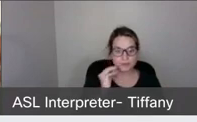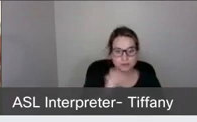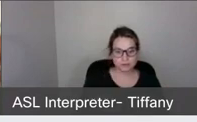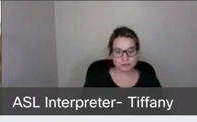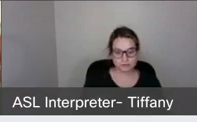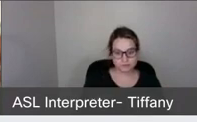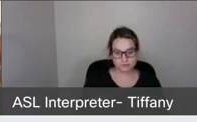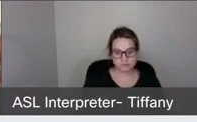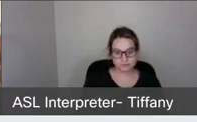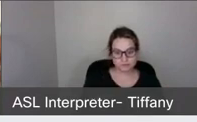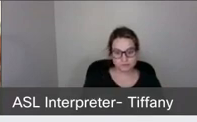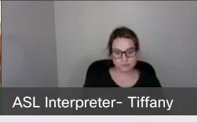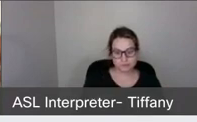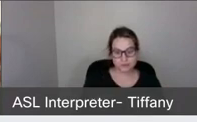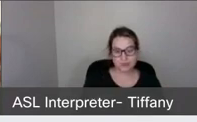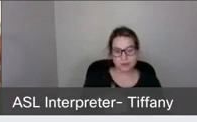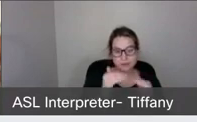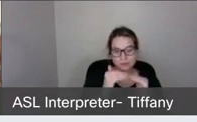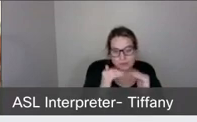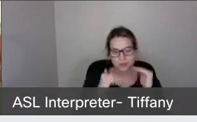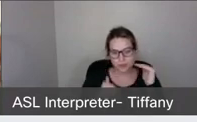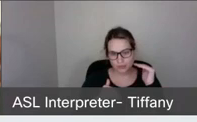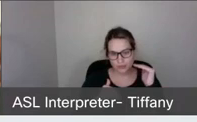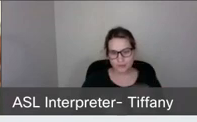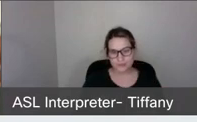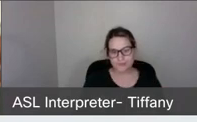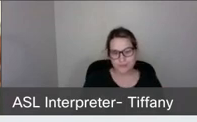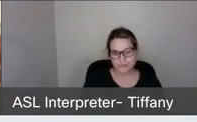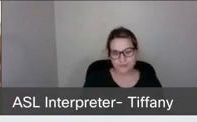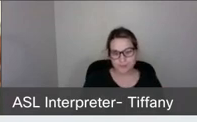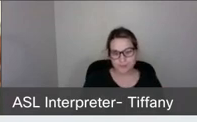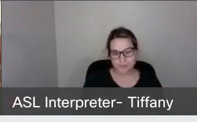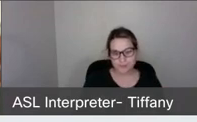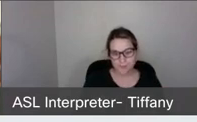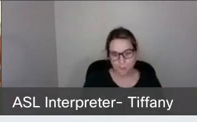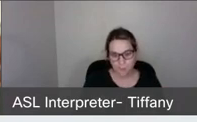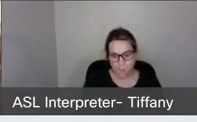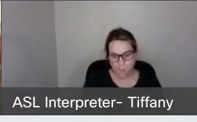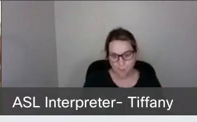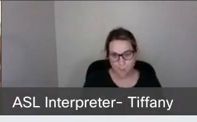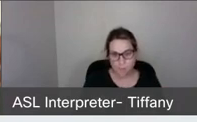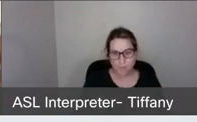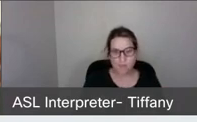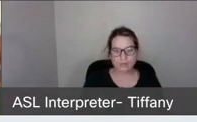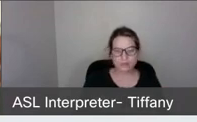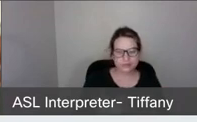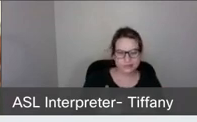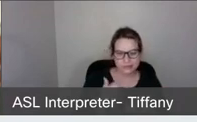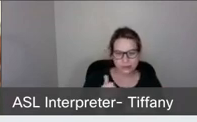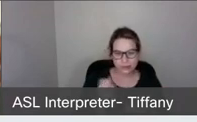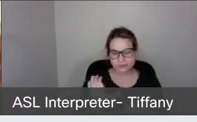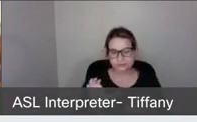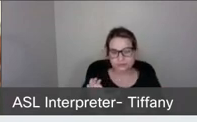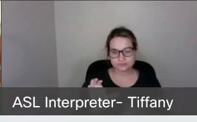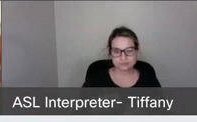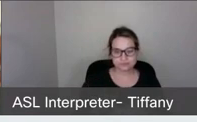la mayoría, since the majority de Peoria son conservadores, of Peoria are conservators, comparados compared